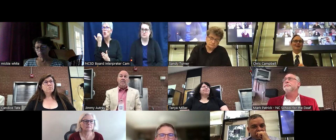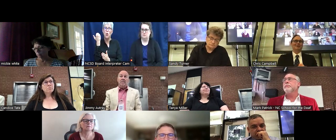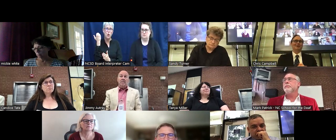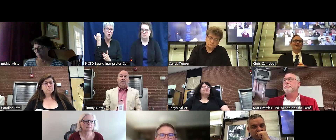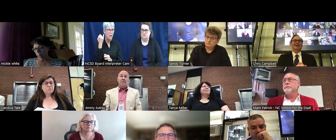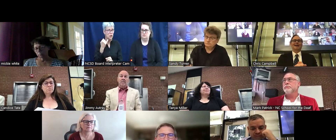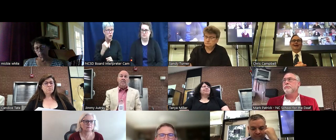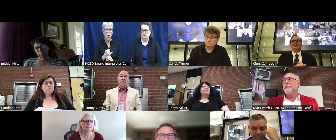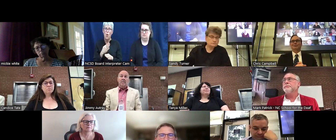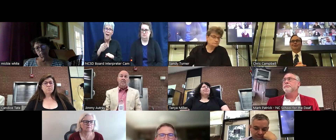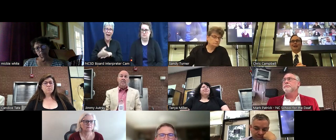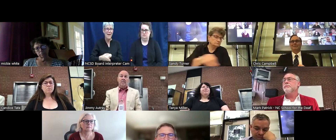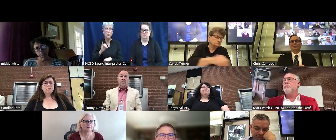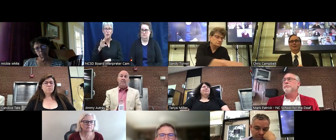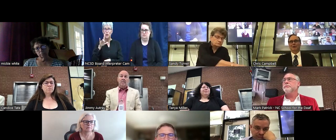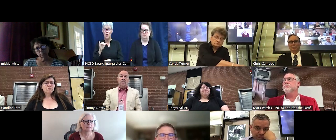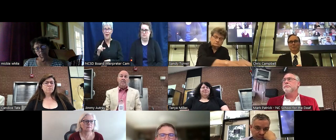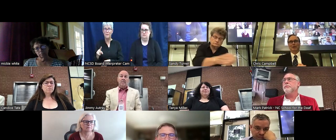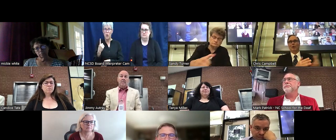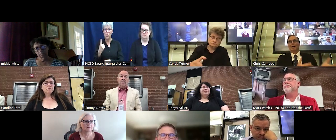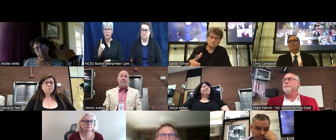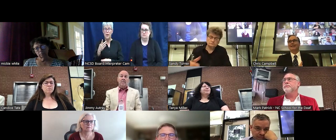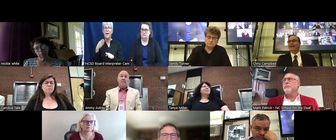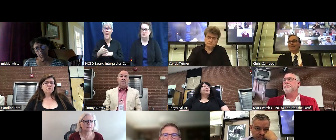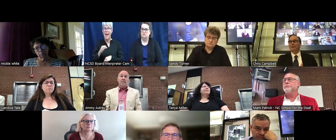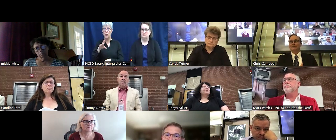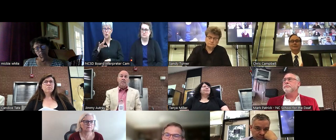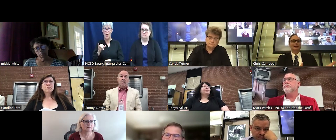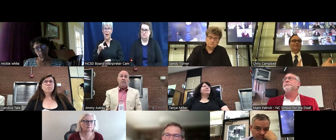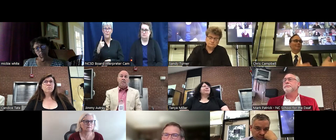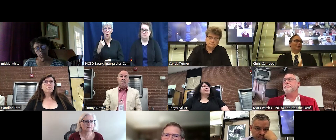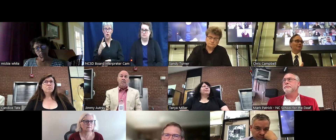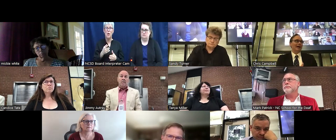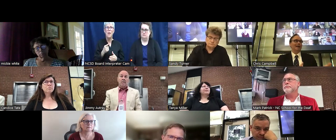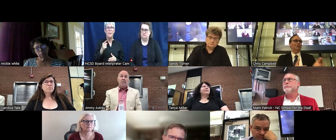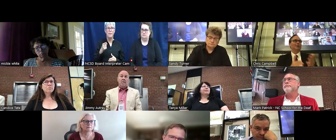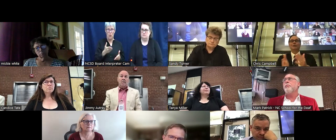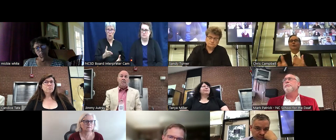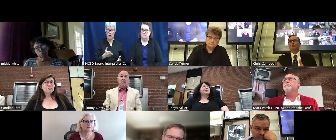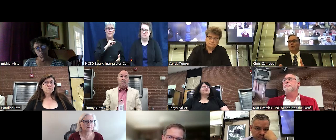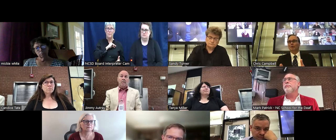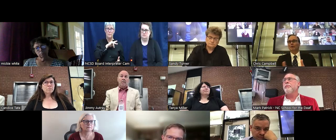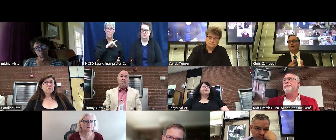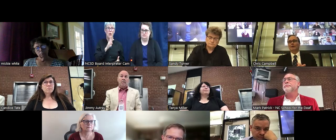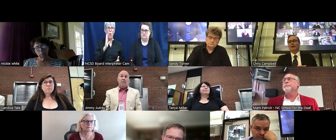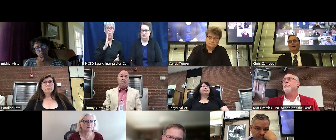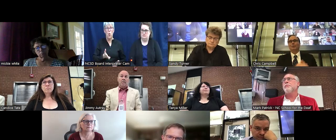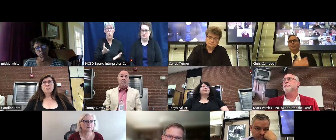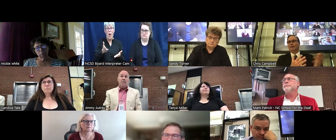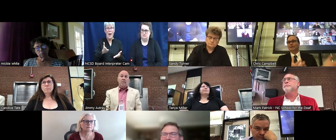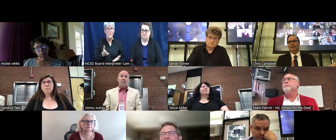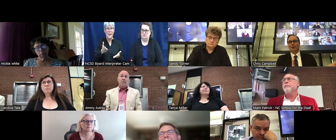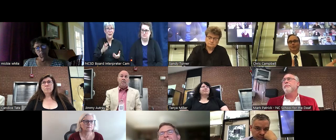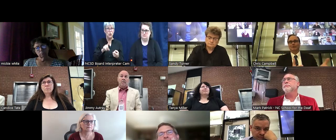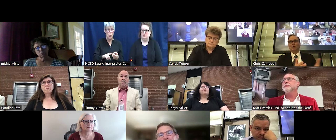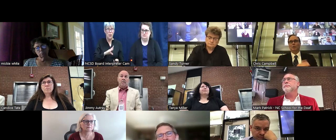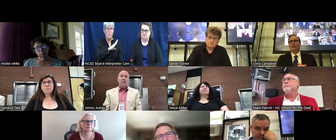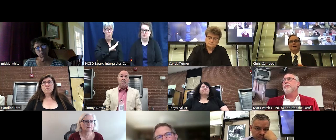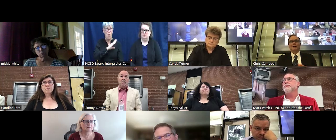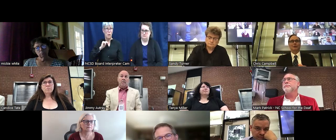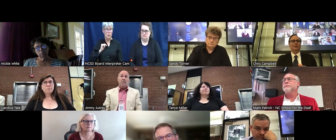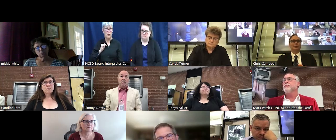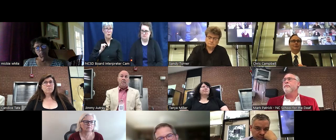July 1st. As of July 1st, those will be recommendations from Mr. Patrick to the board. He will continue and the school